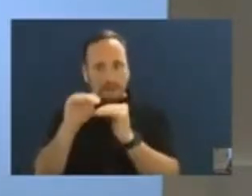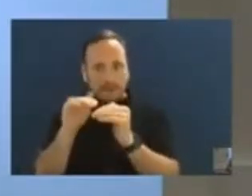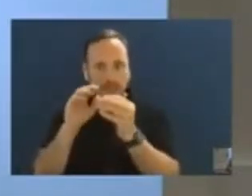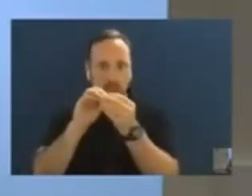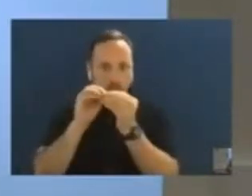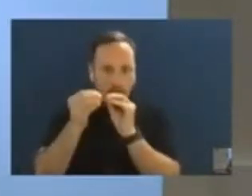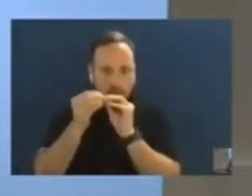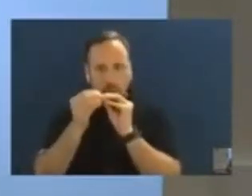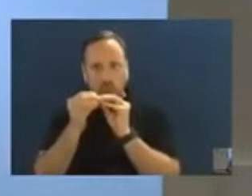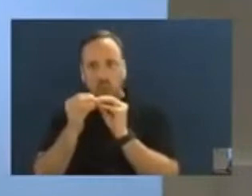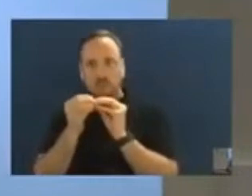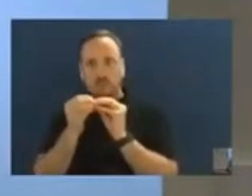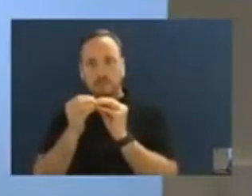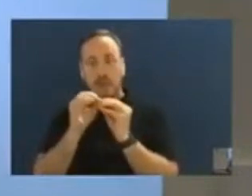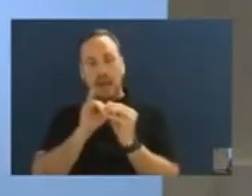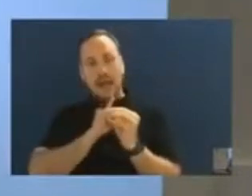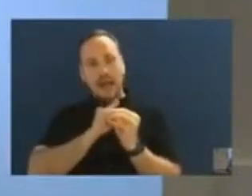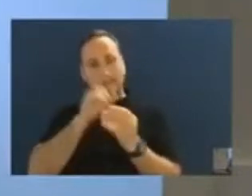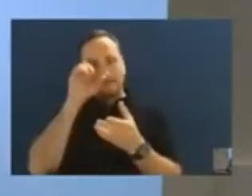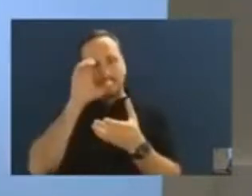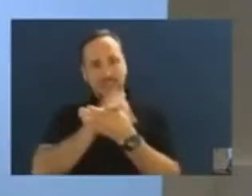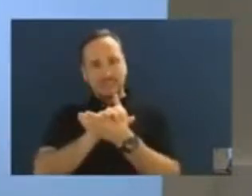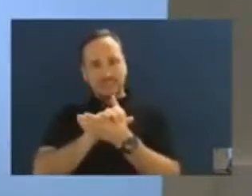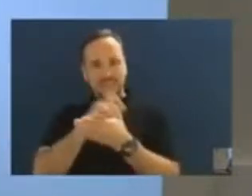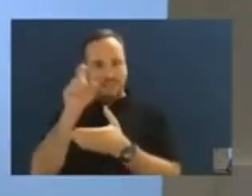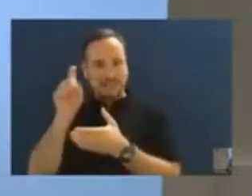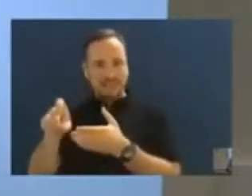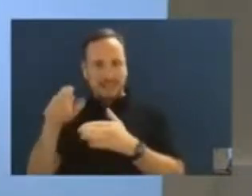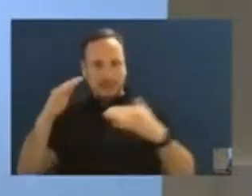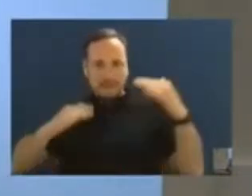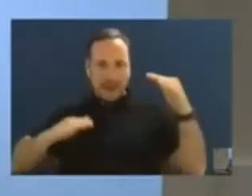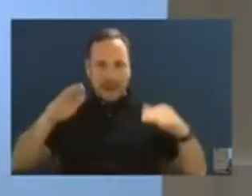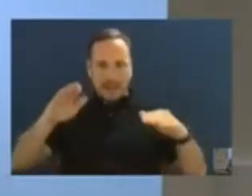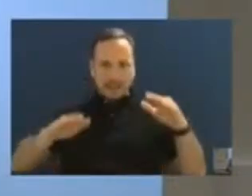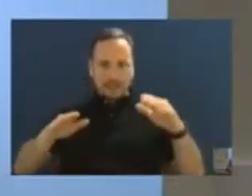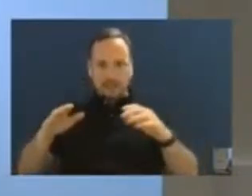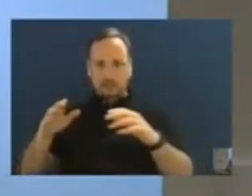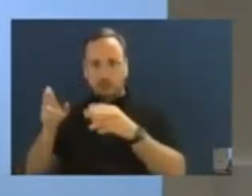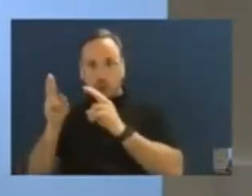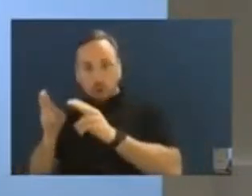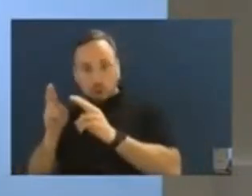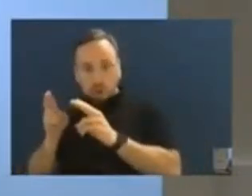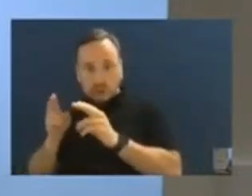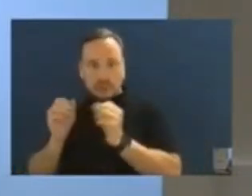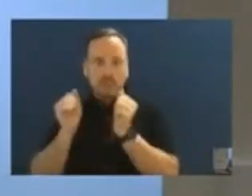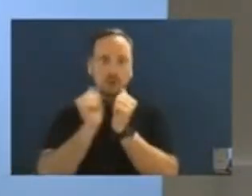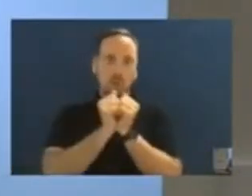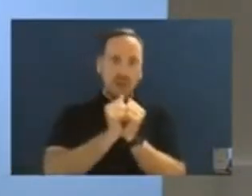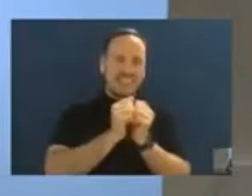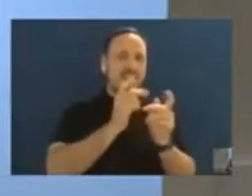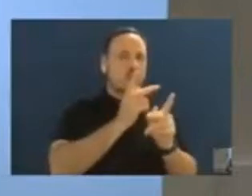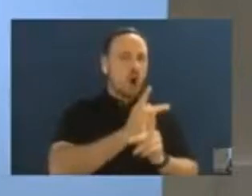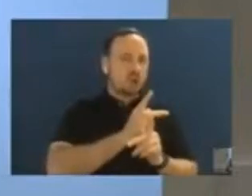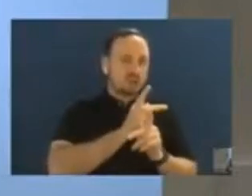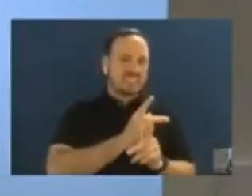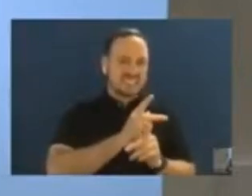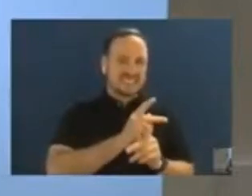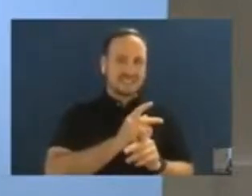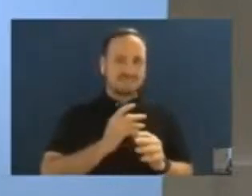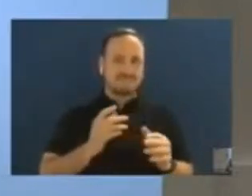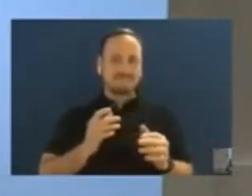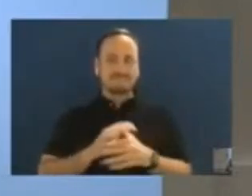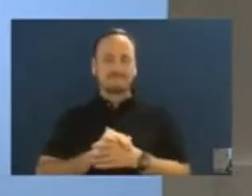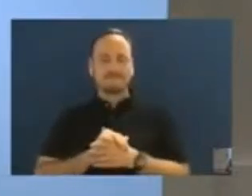we must balance that urgency with being prudent and proceeding deliberately and with an abundance